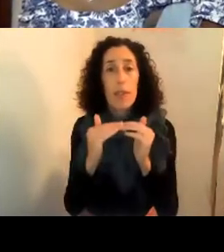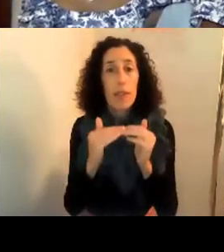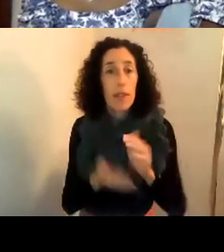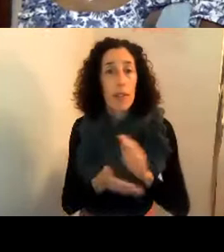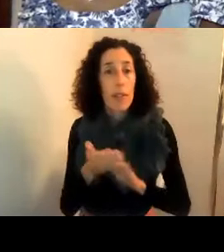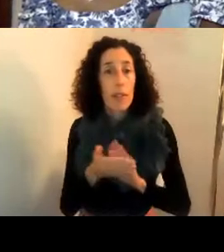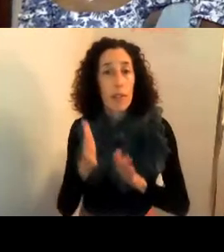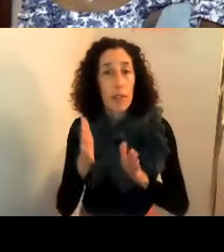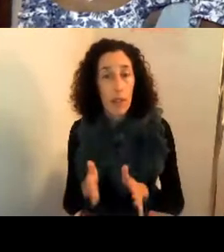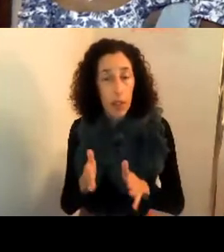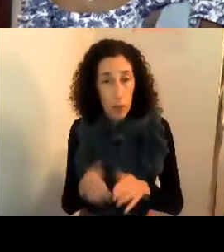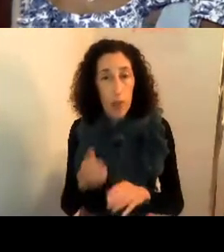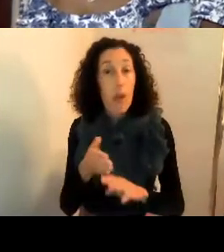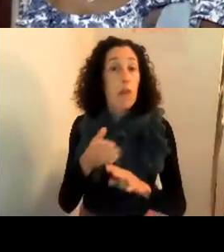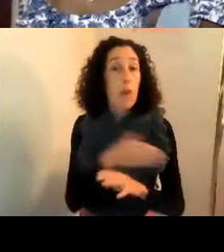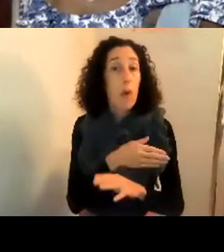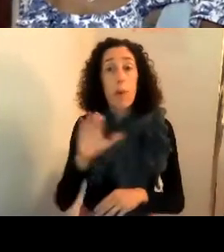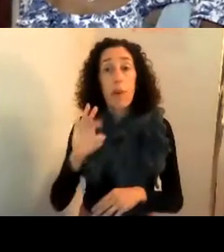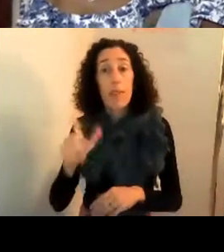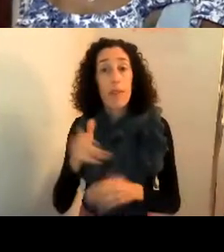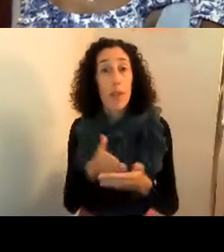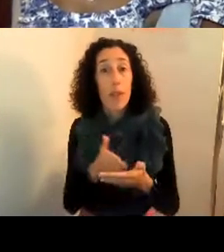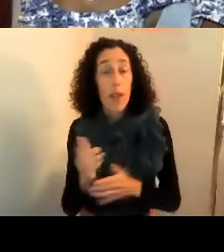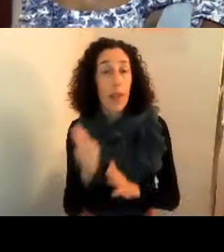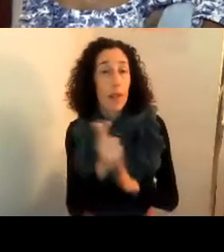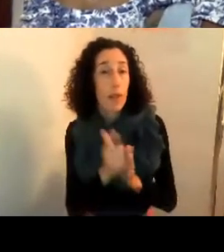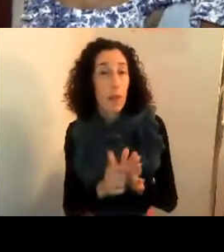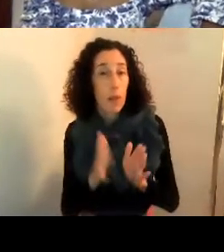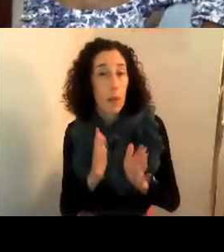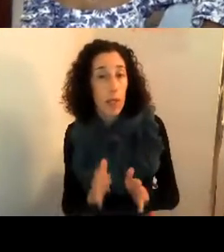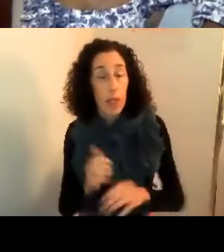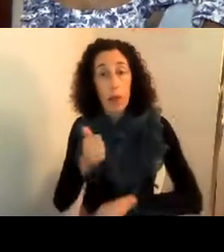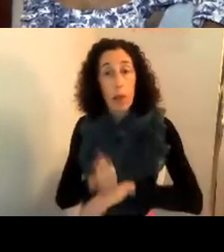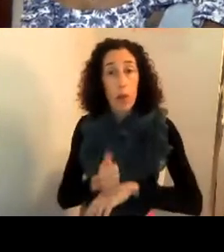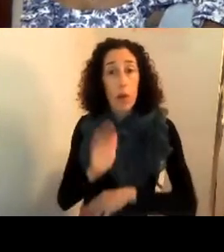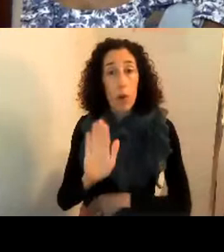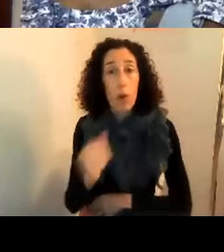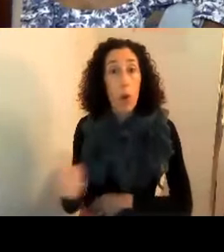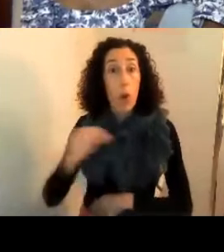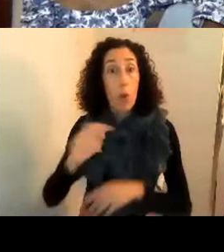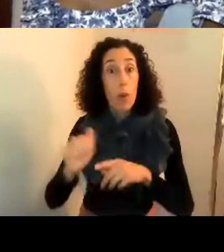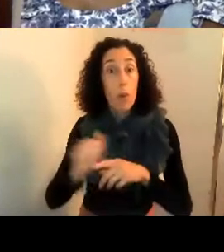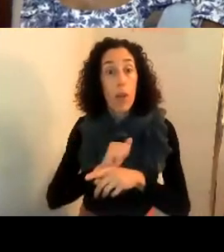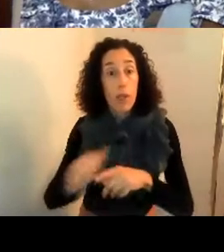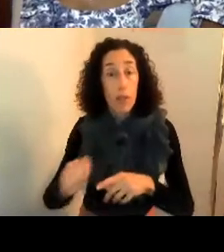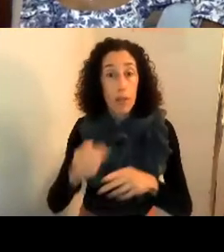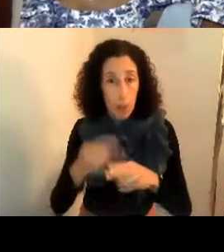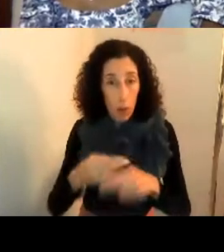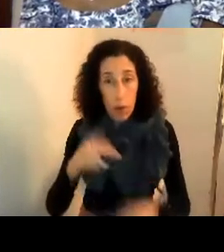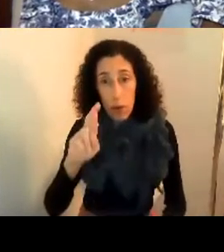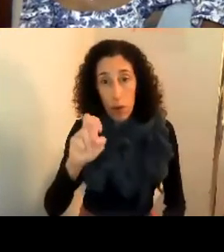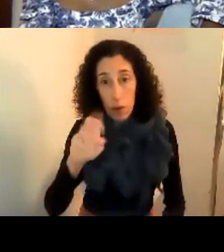attorney. As a founder of her own practice, Rebecca Kelly G Consulting, her work centers around